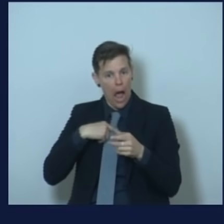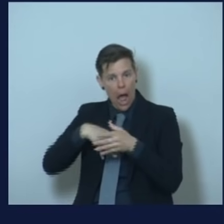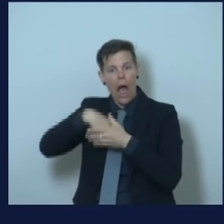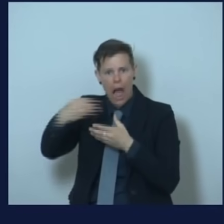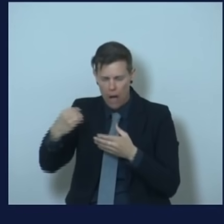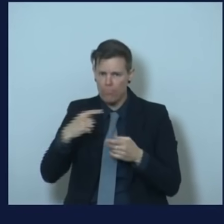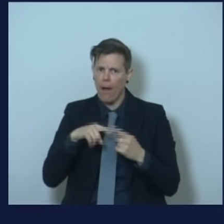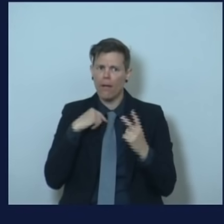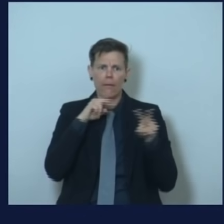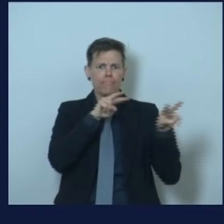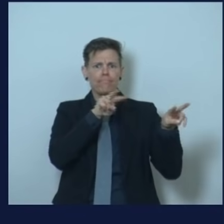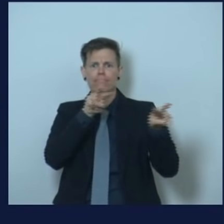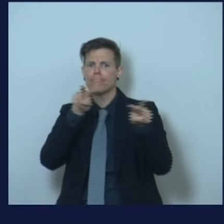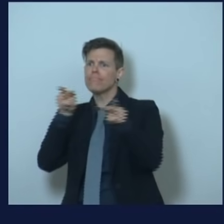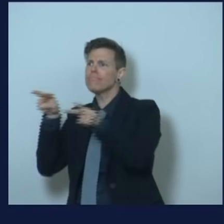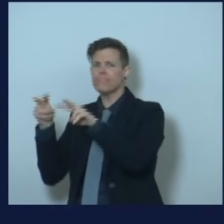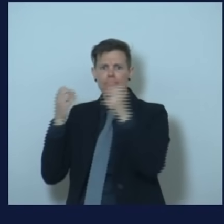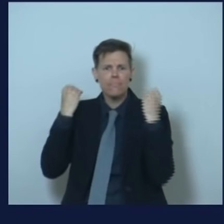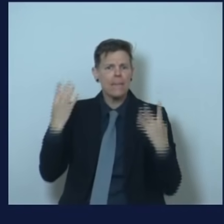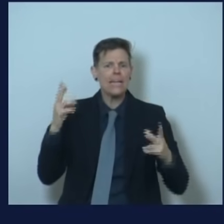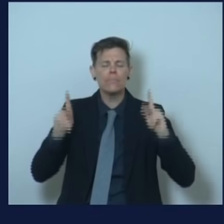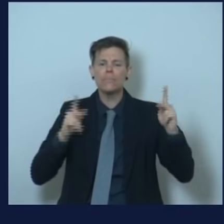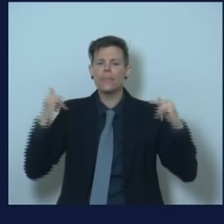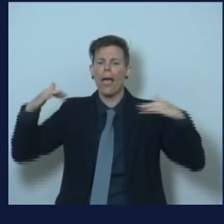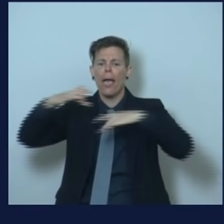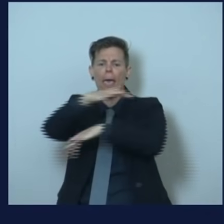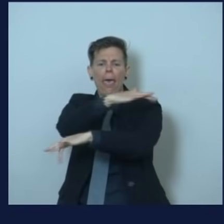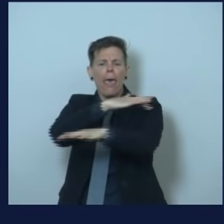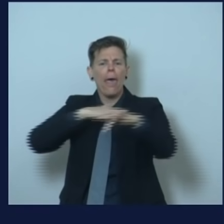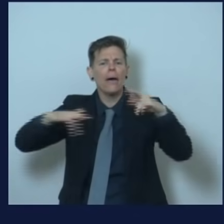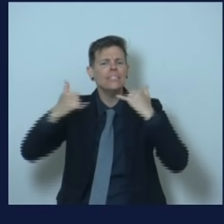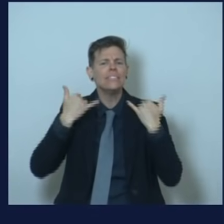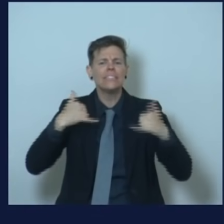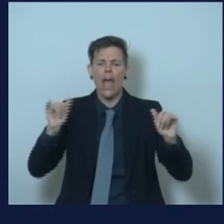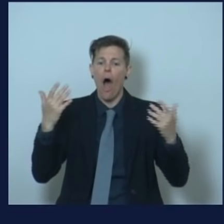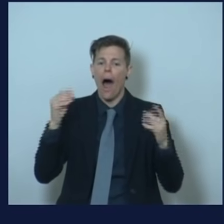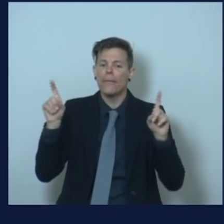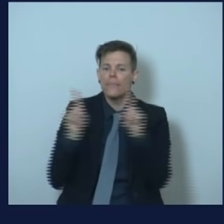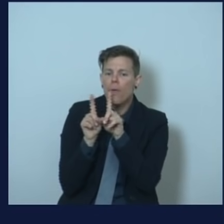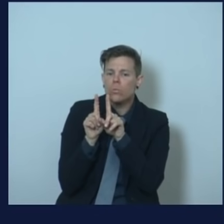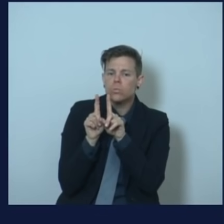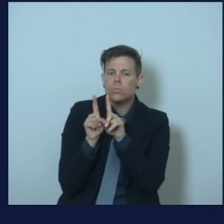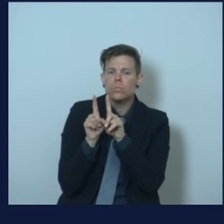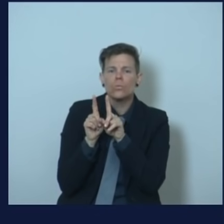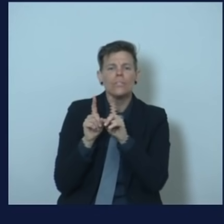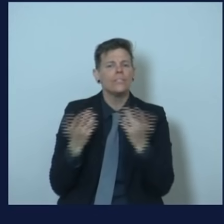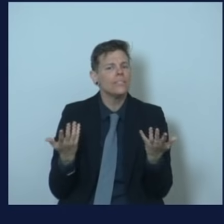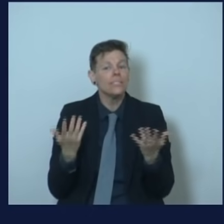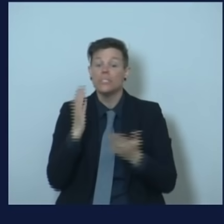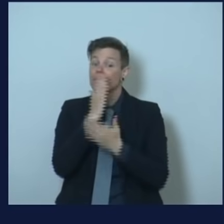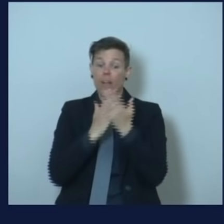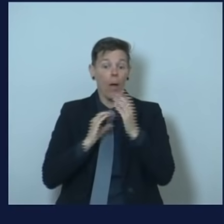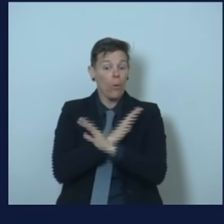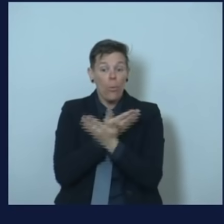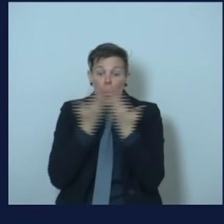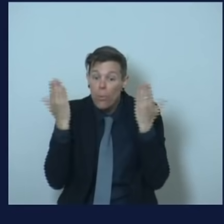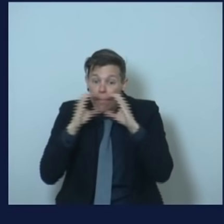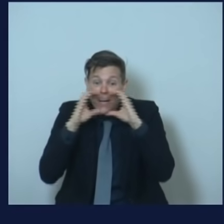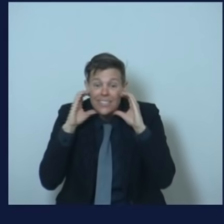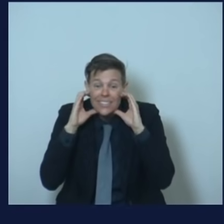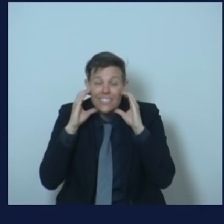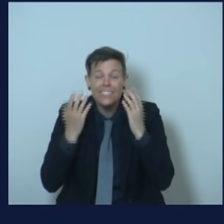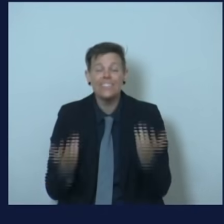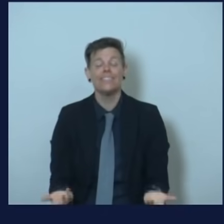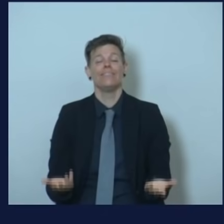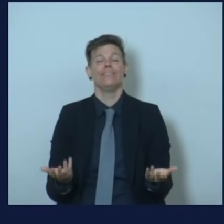New Mexicans who are not socially distancing, who are not wearing masks, and who are not managing or maintaining